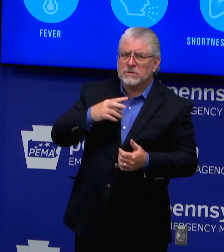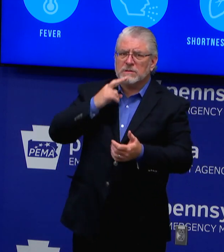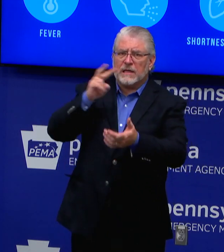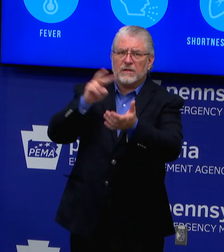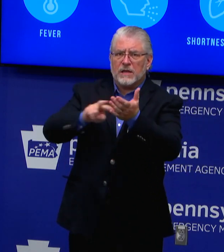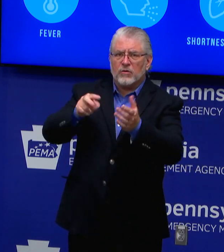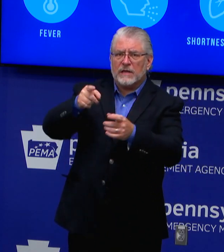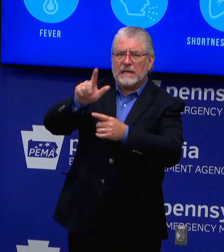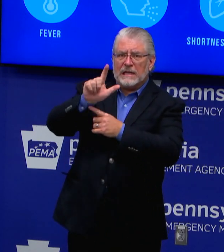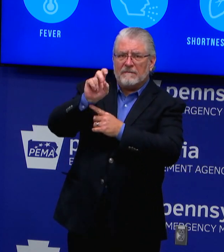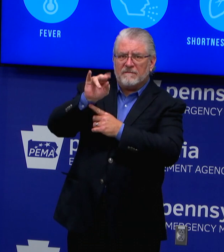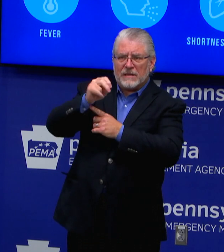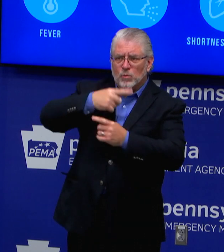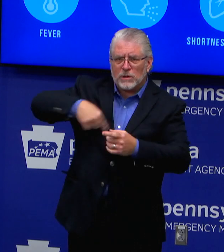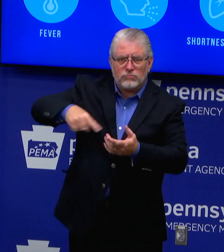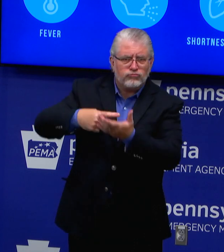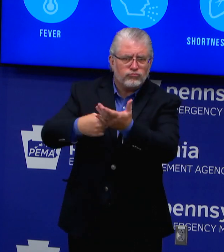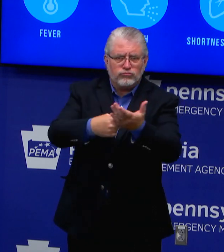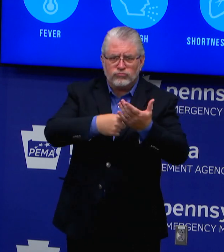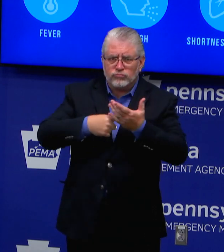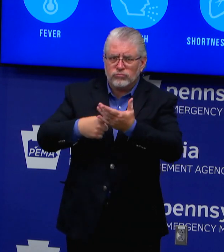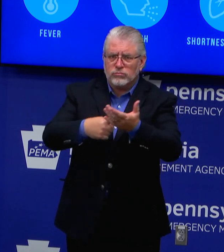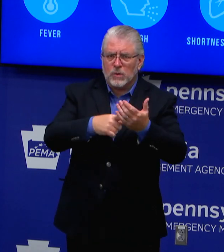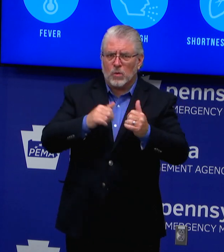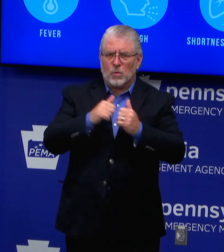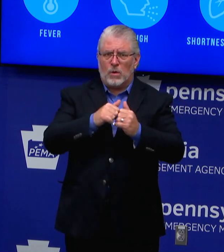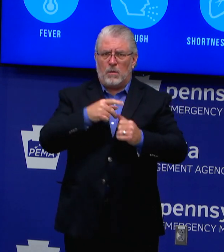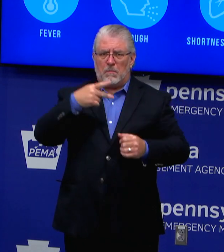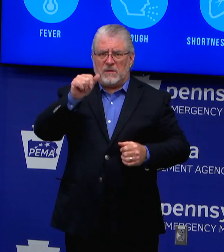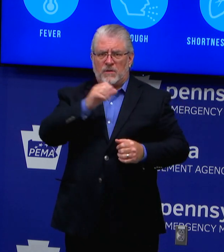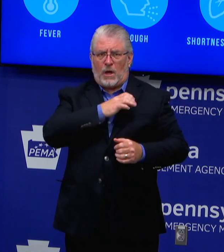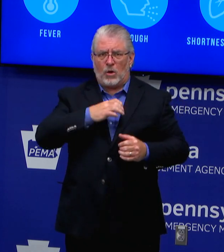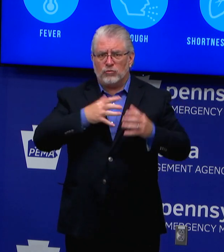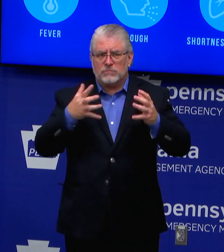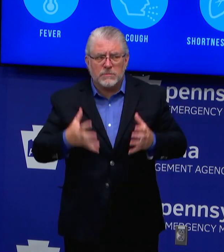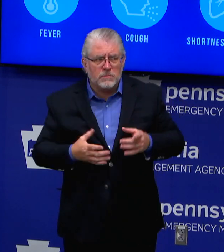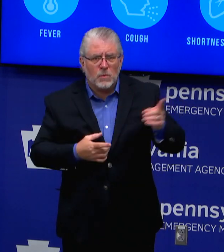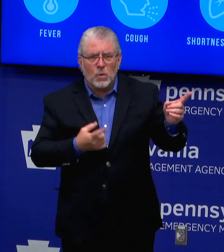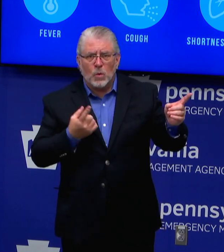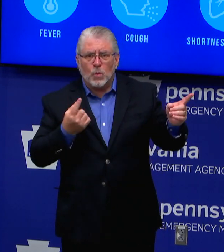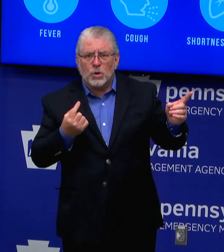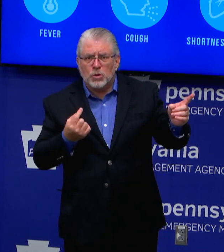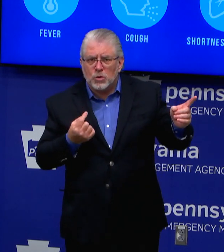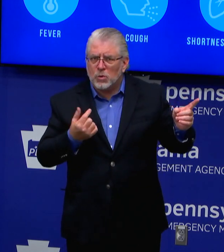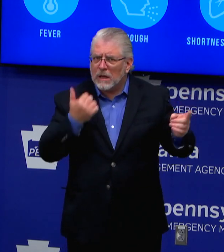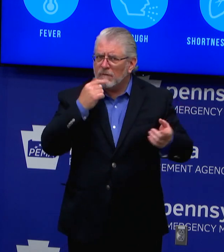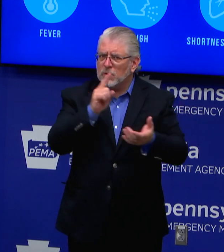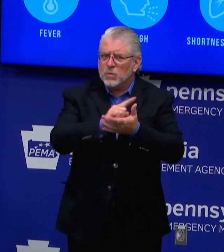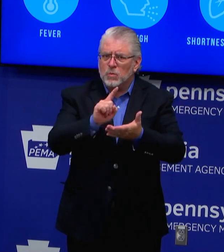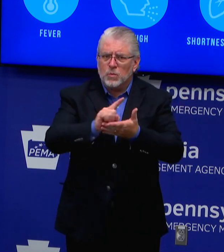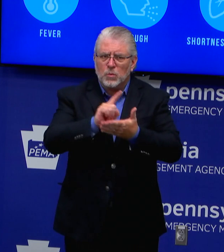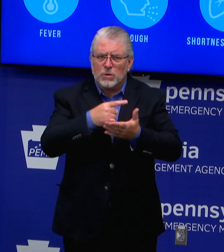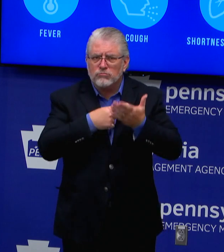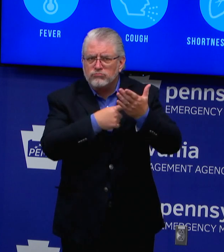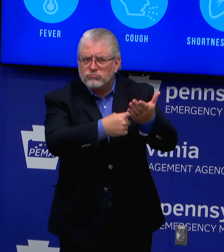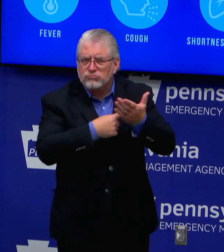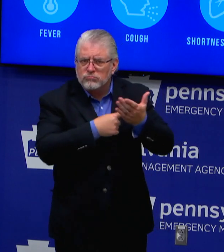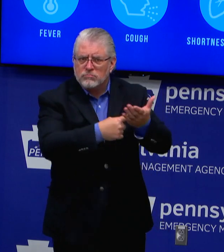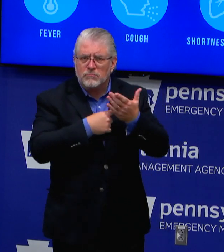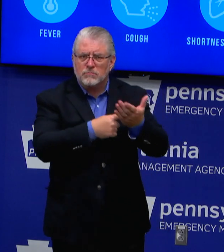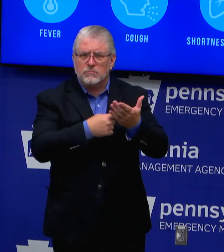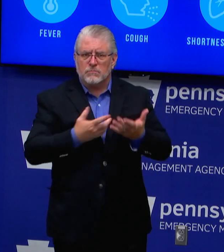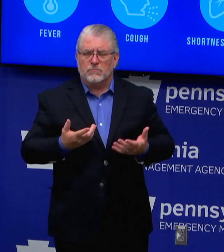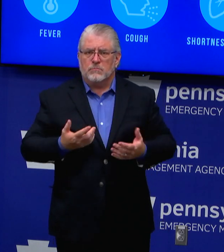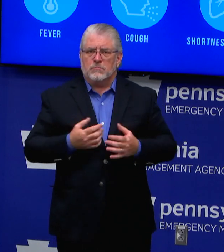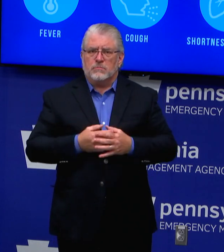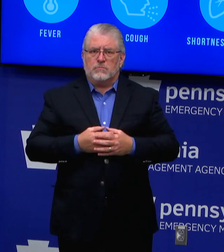what's happening with the pandemic here in Pennsylvania. And so that is an opportunity to make sure